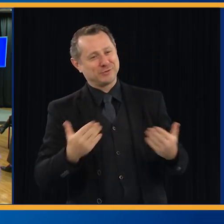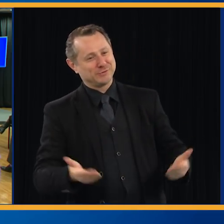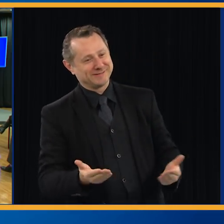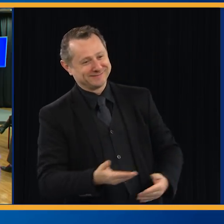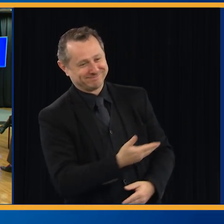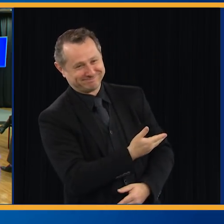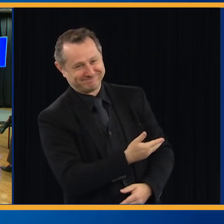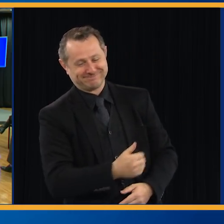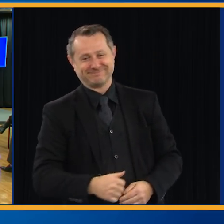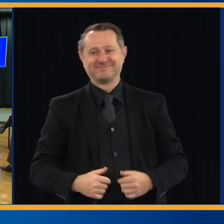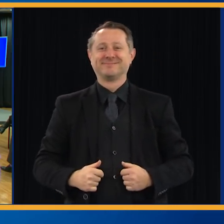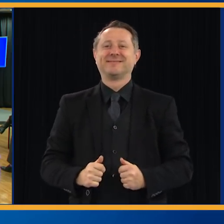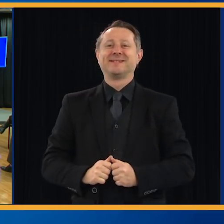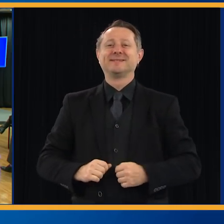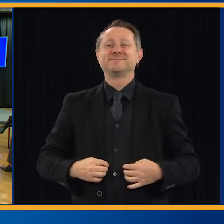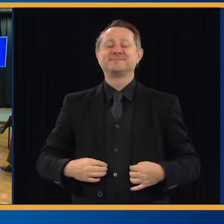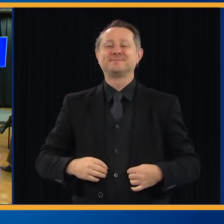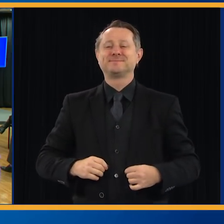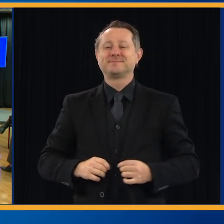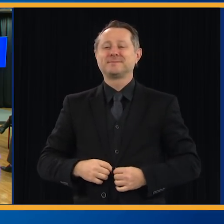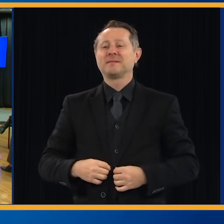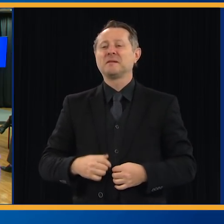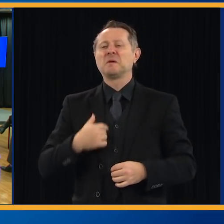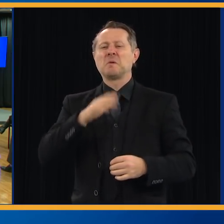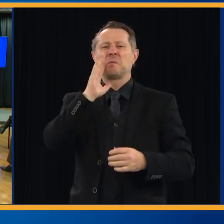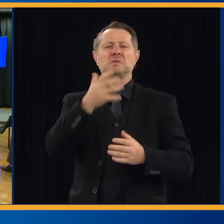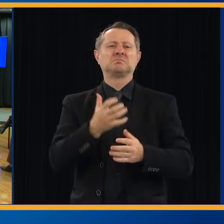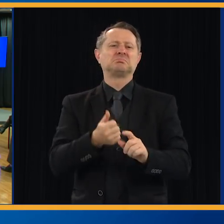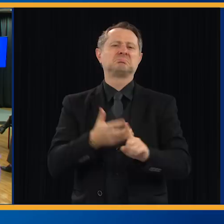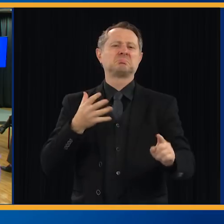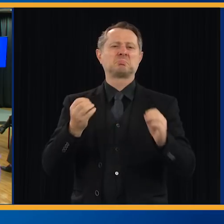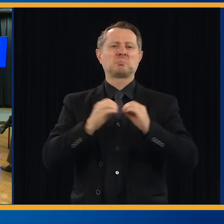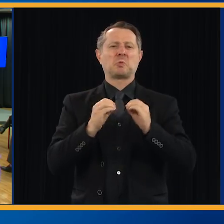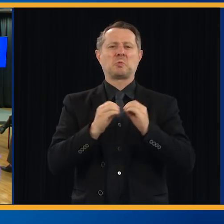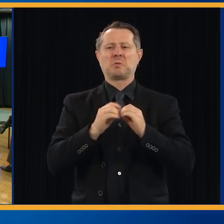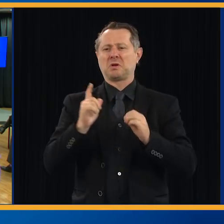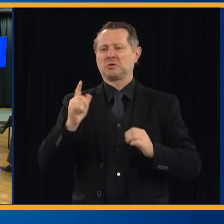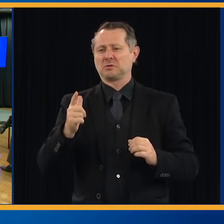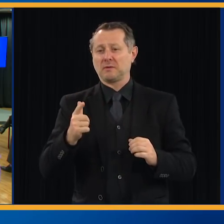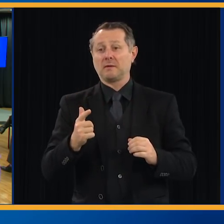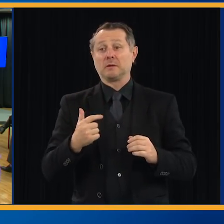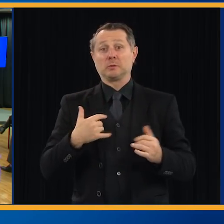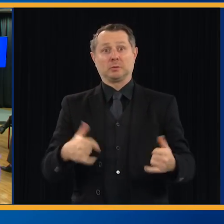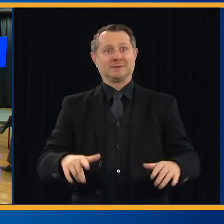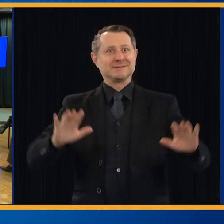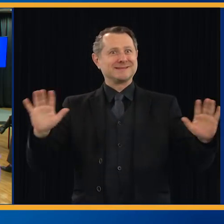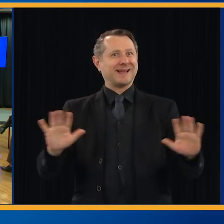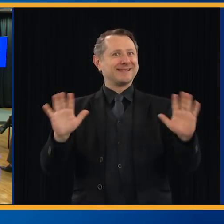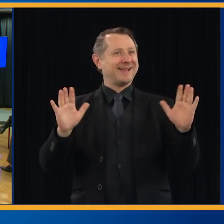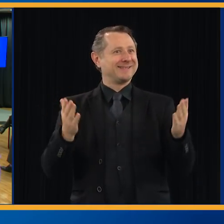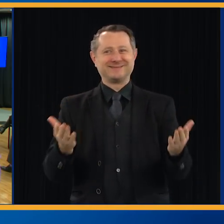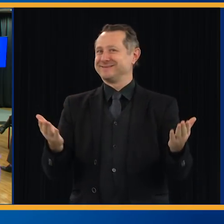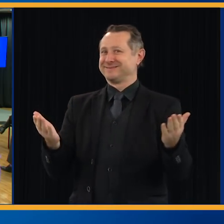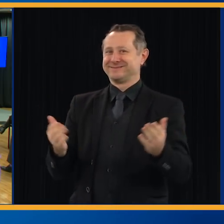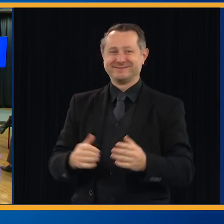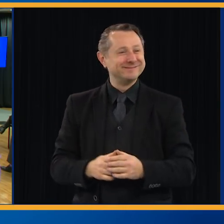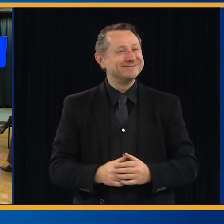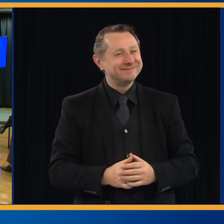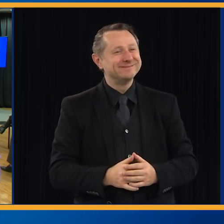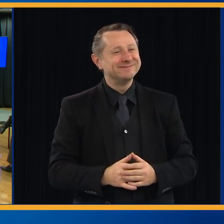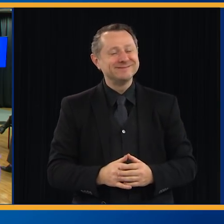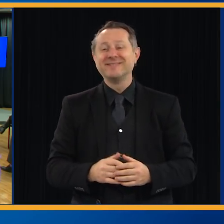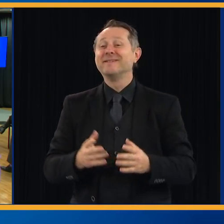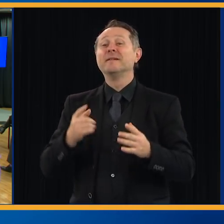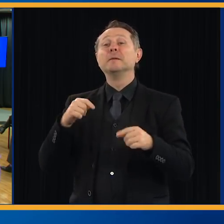be mentioning more about that in a second. Today is Sunday. That is a fact. I know these days tend